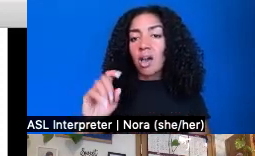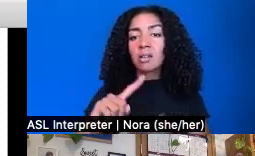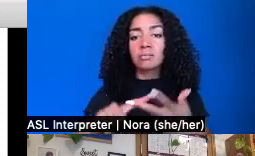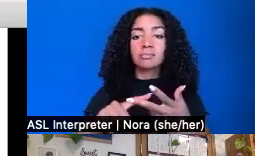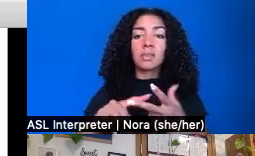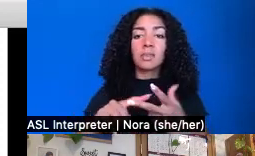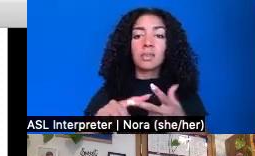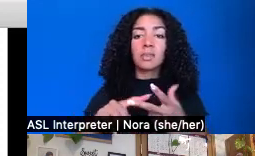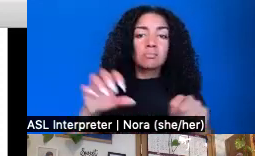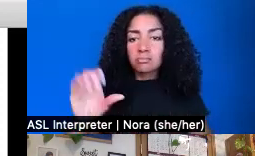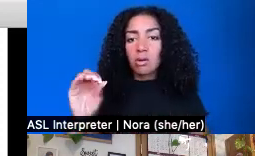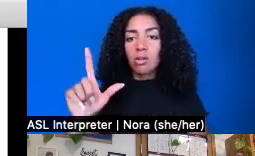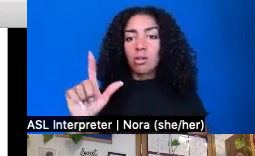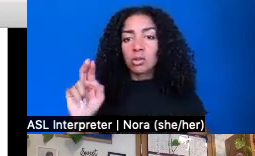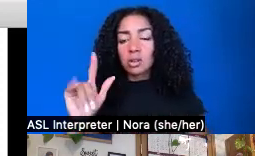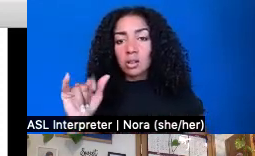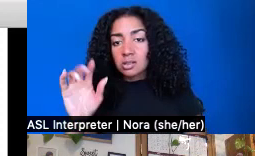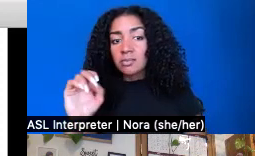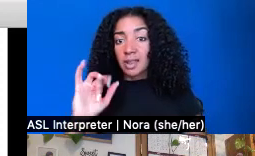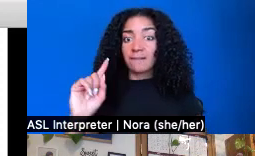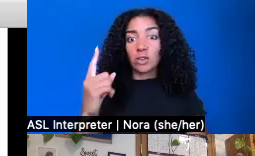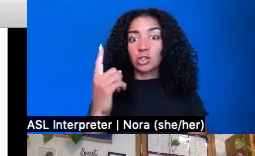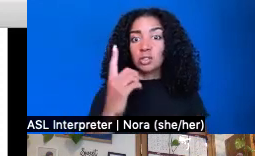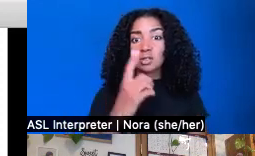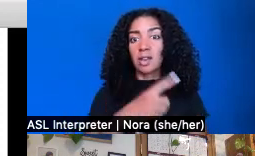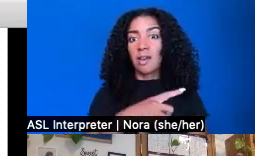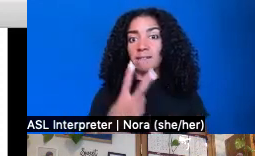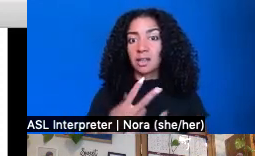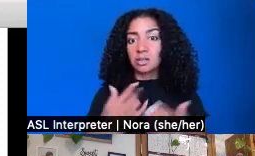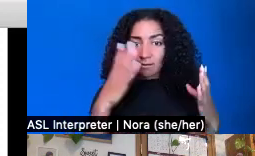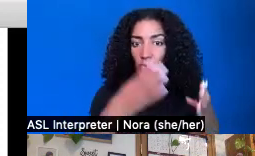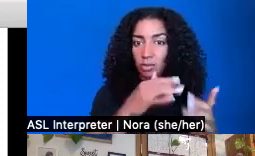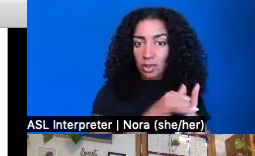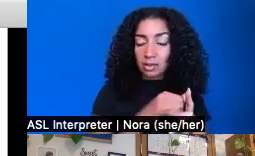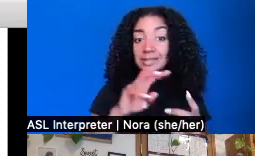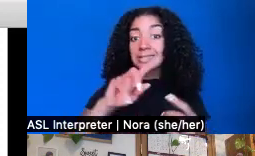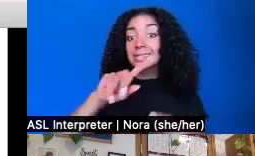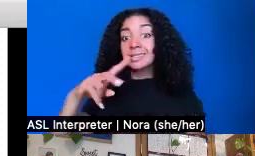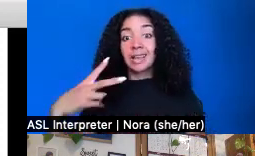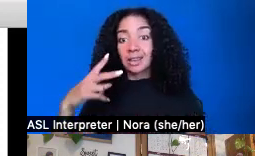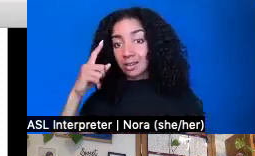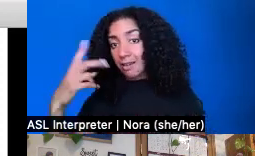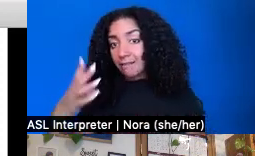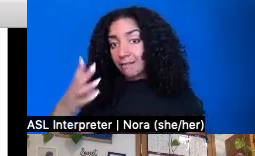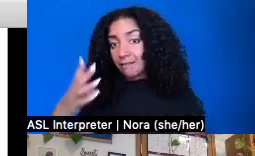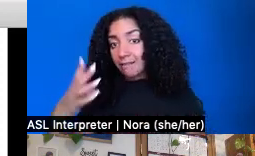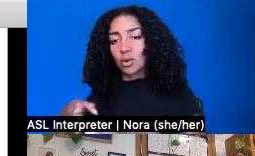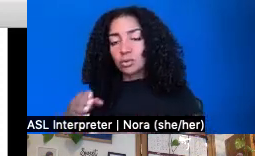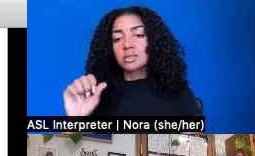half of the day is going to be talking about sex offenders. And, you know, many of us